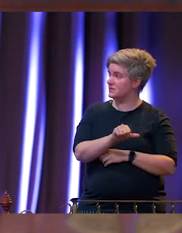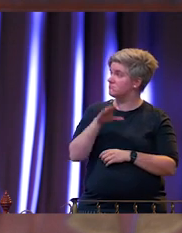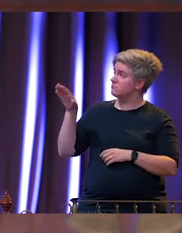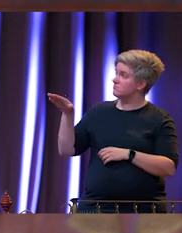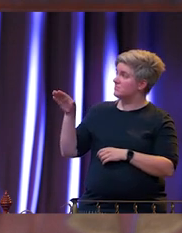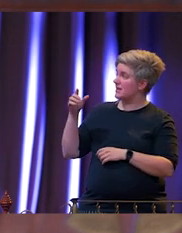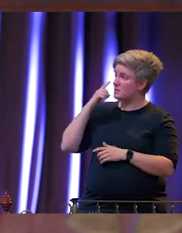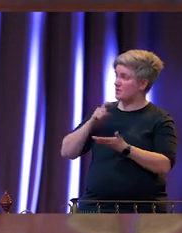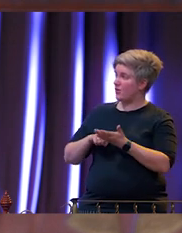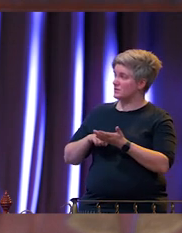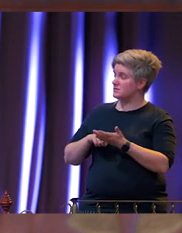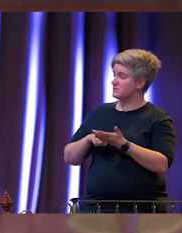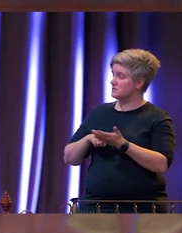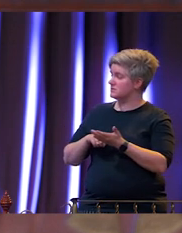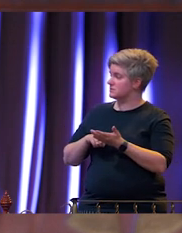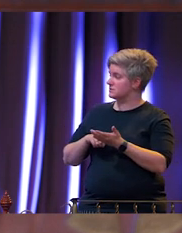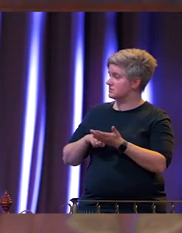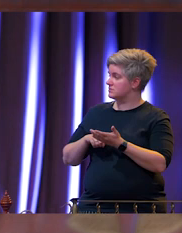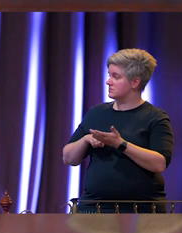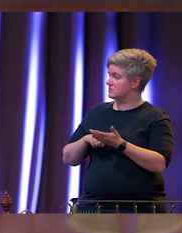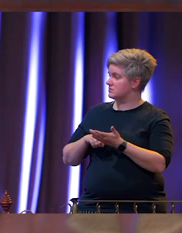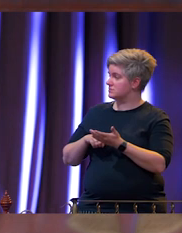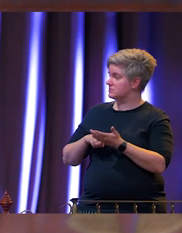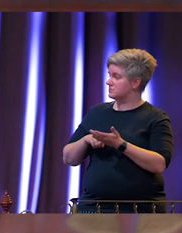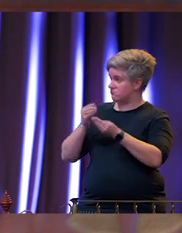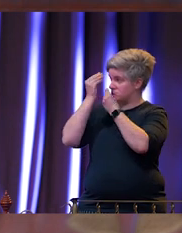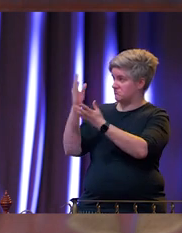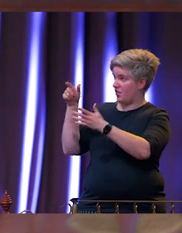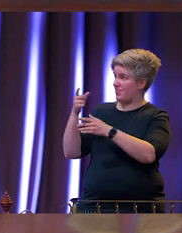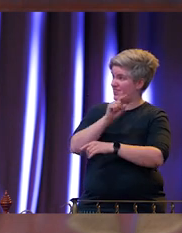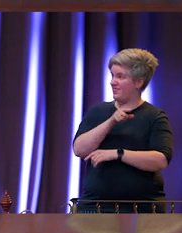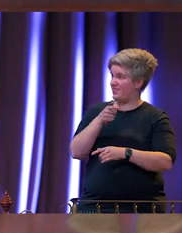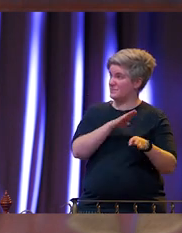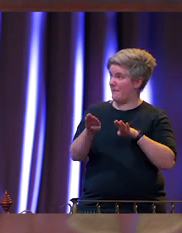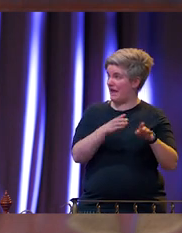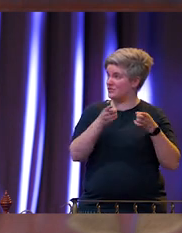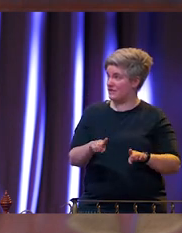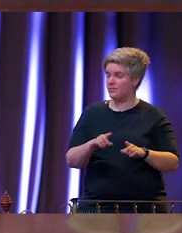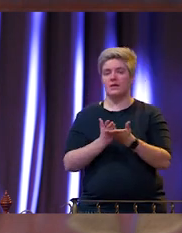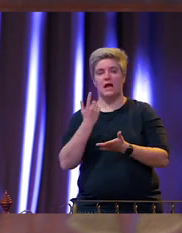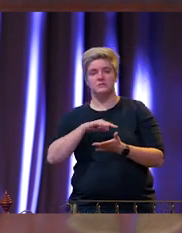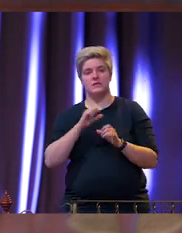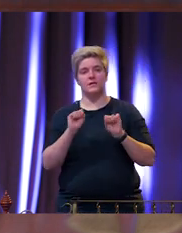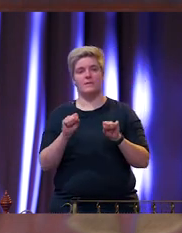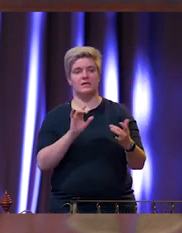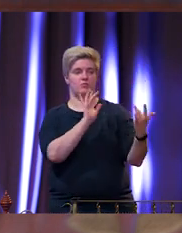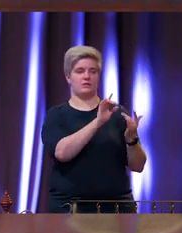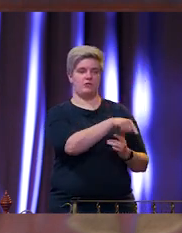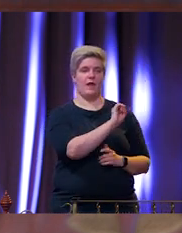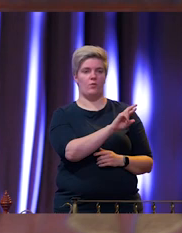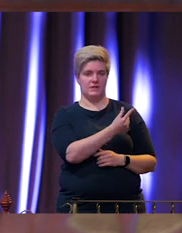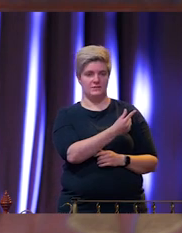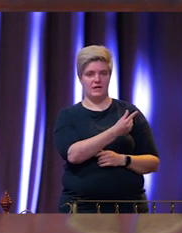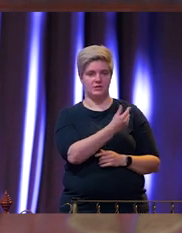or an organization that we have funded, they have reached out to DCASE and they have made it known to us, which allows us the ability